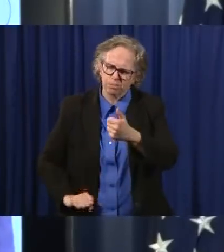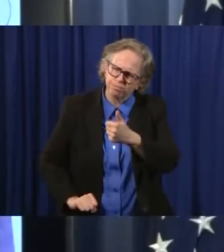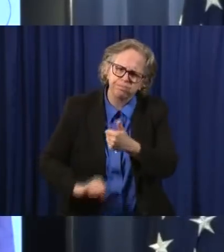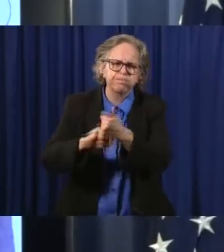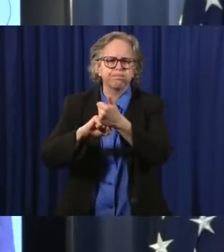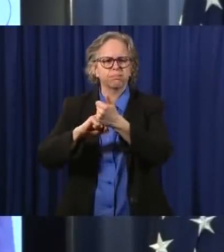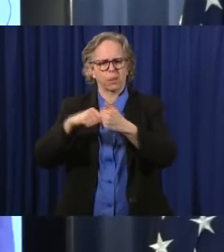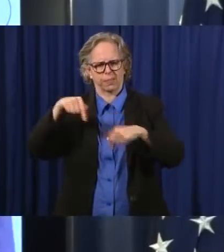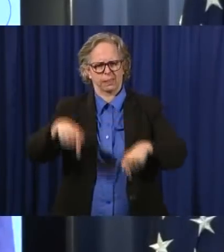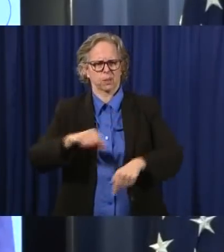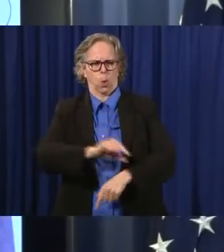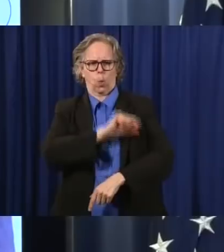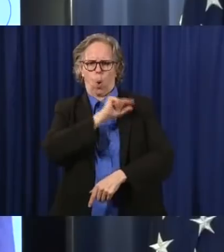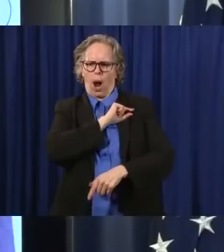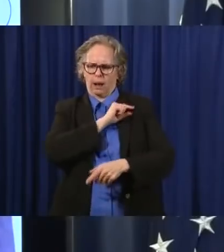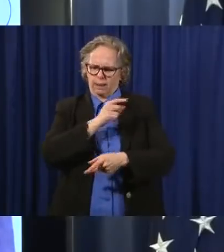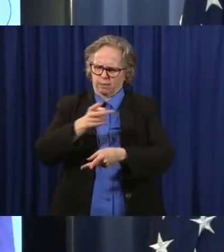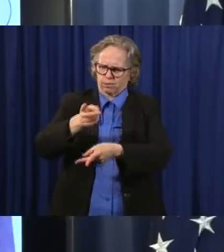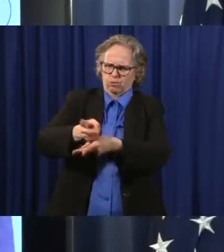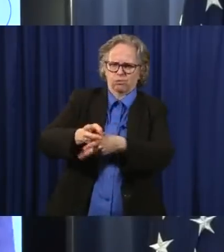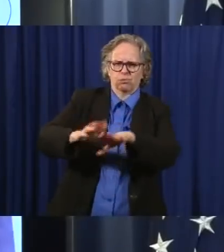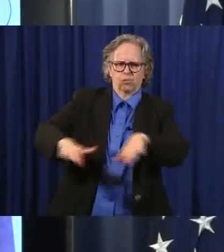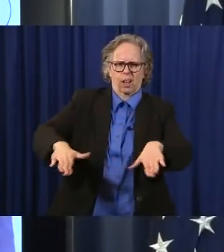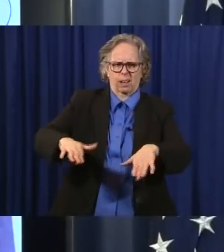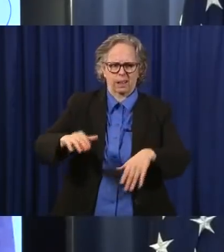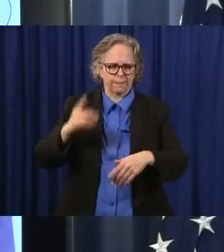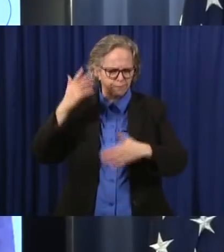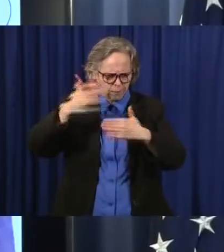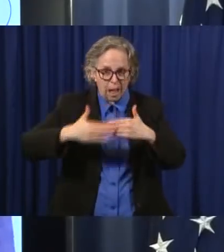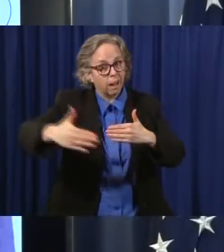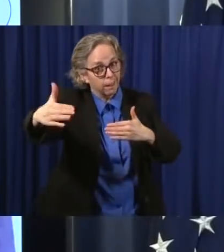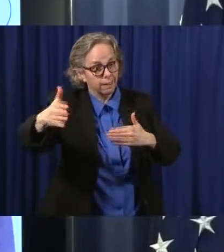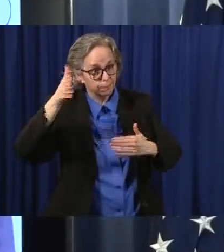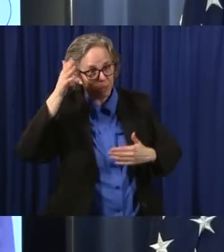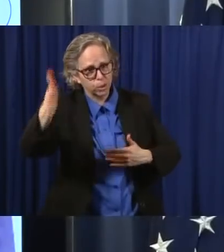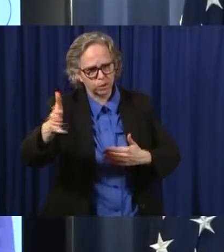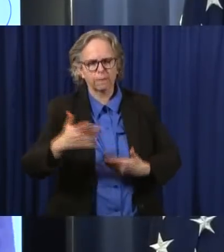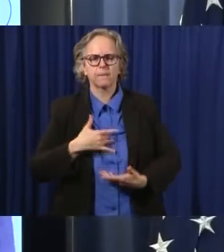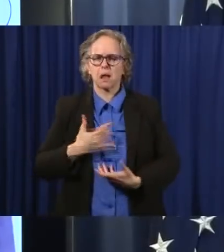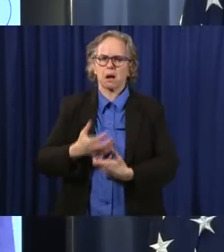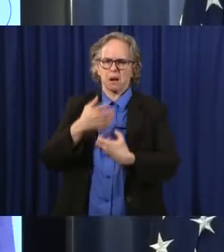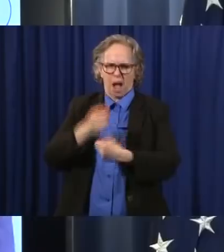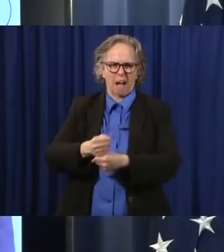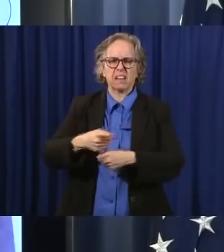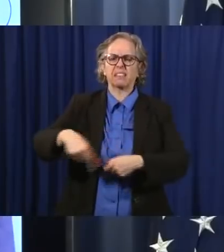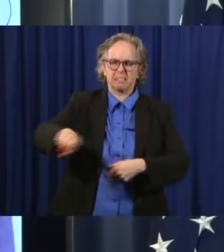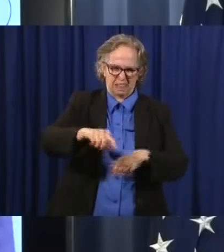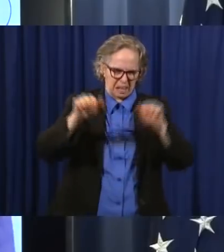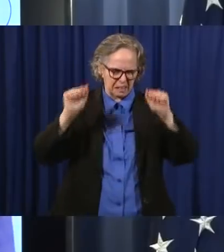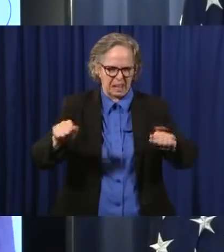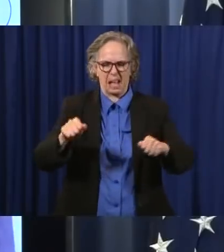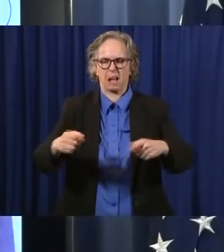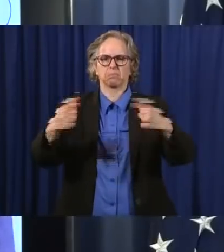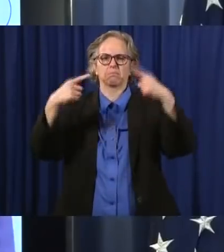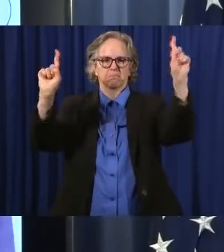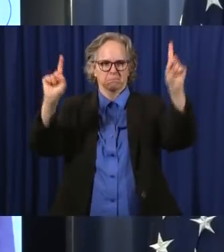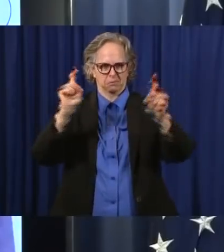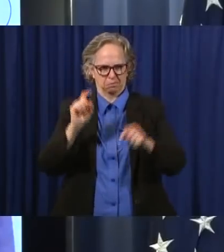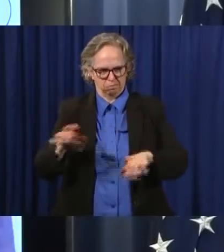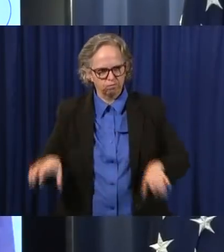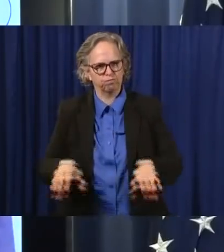past. And I'm confident that our child care providers are up to the task and that they'll do everything they can to protect and